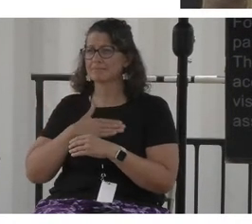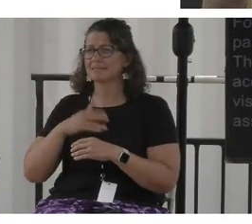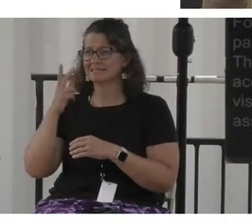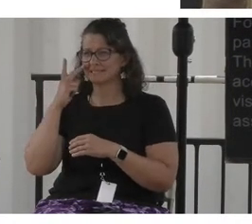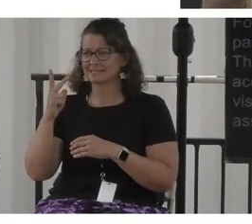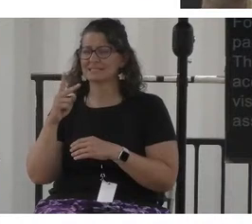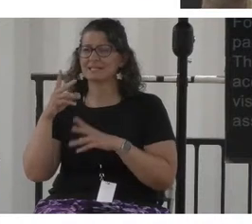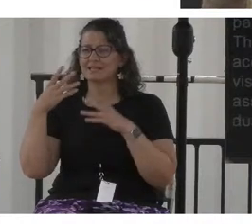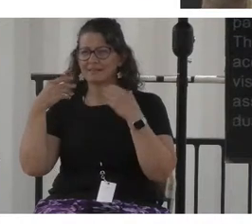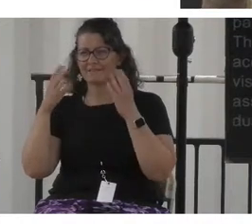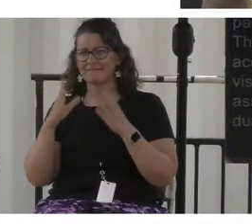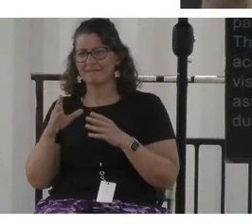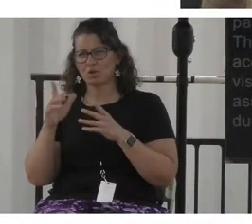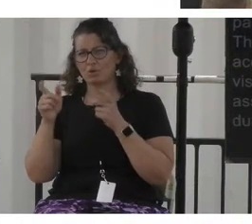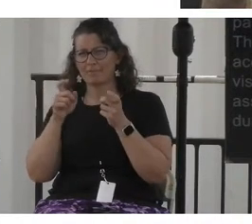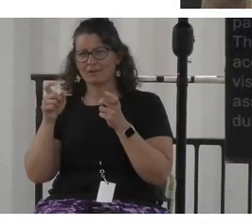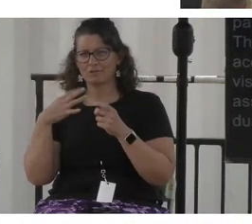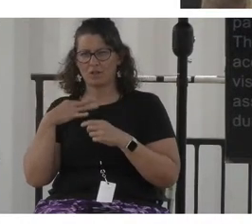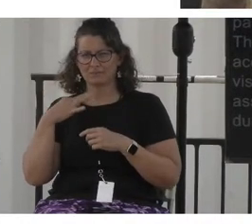volunteer.